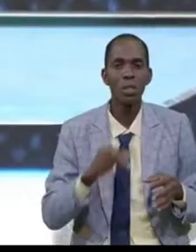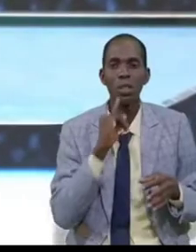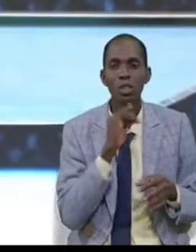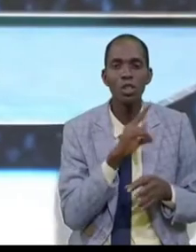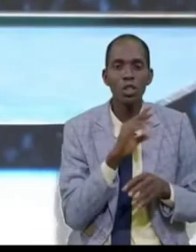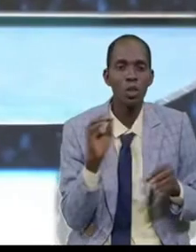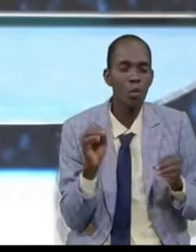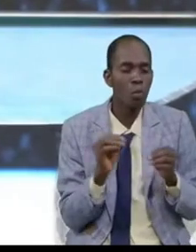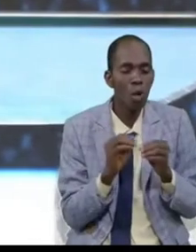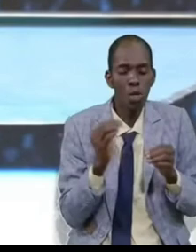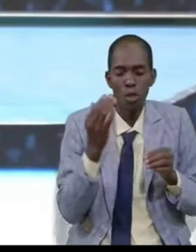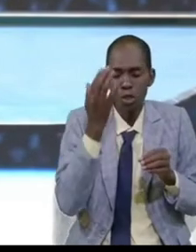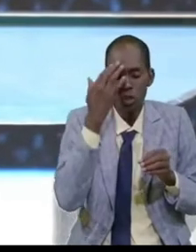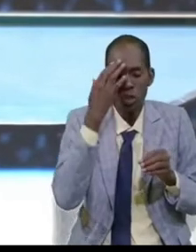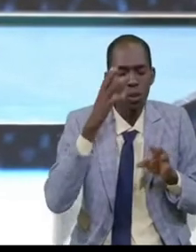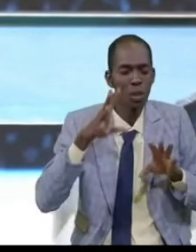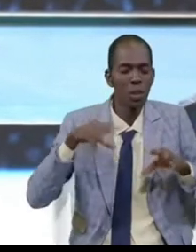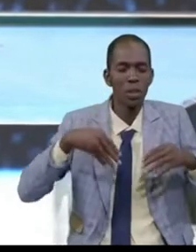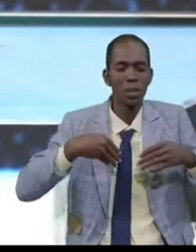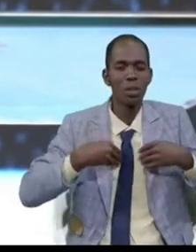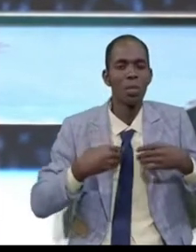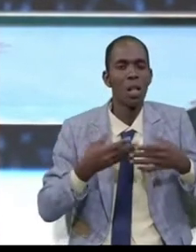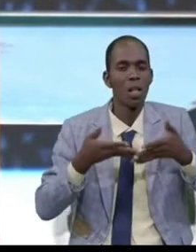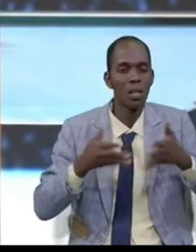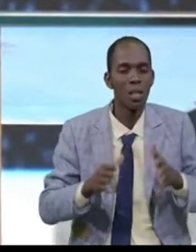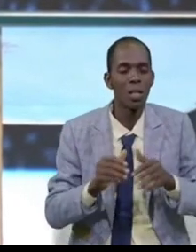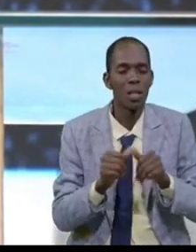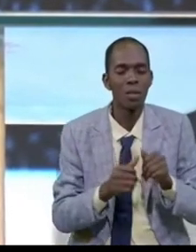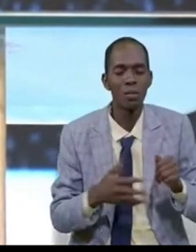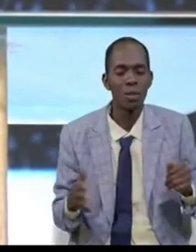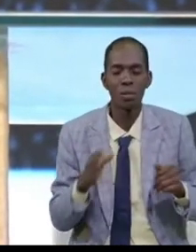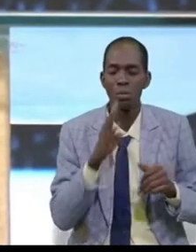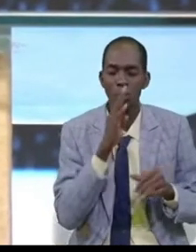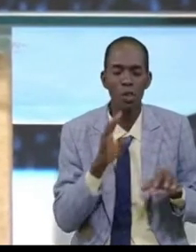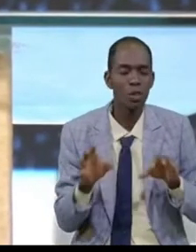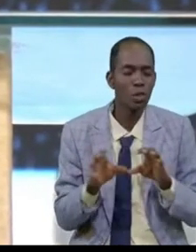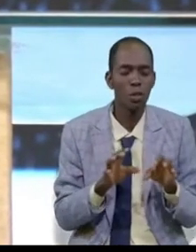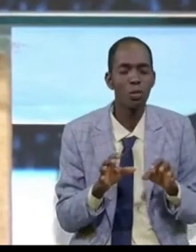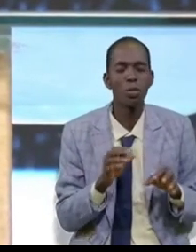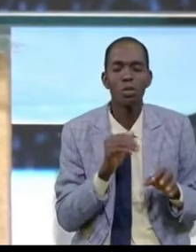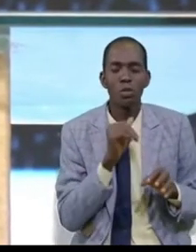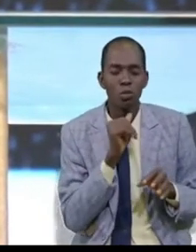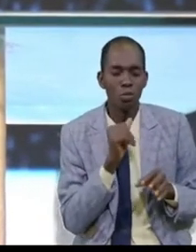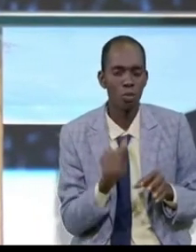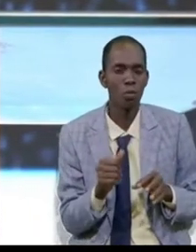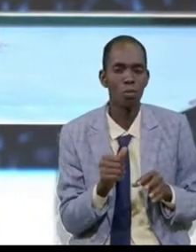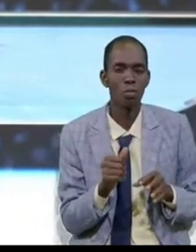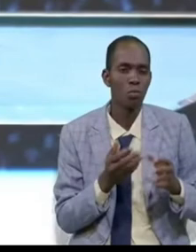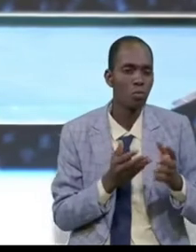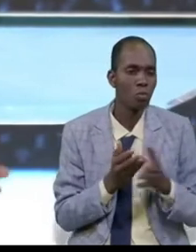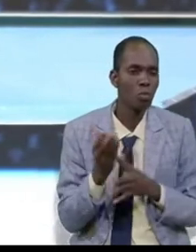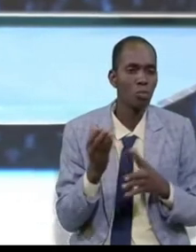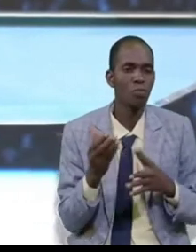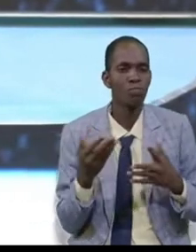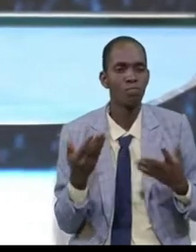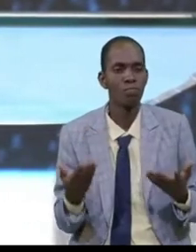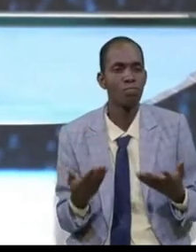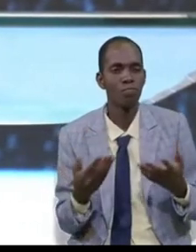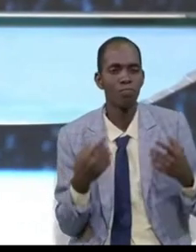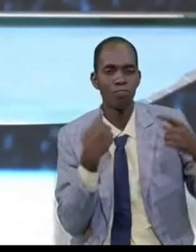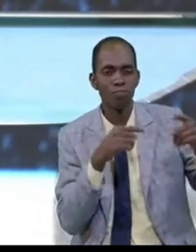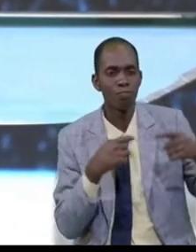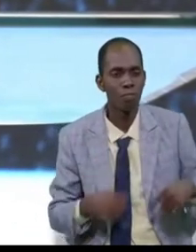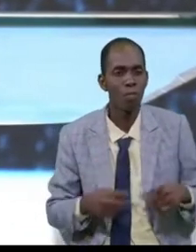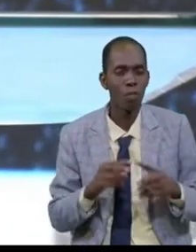God. Let nothing be done through strife or vainglory, but in lowliness of mind, let